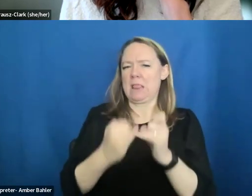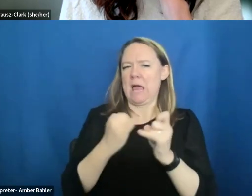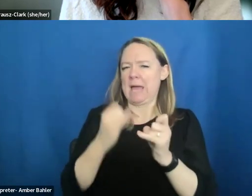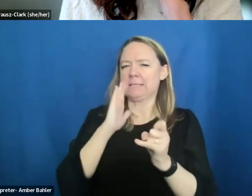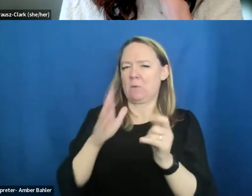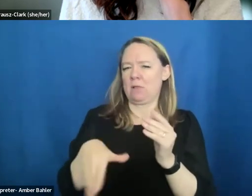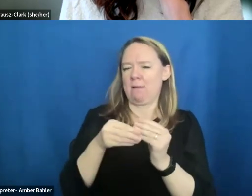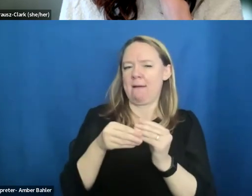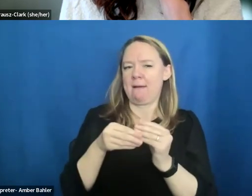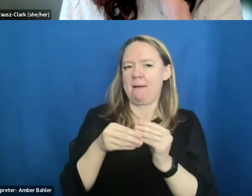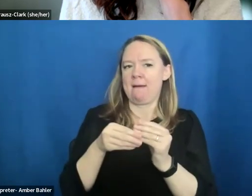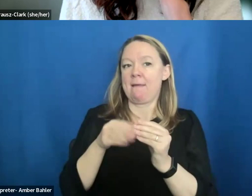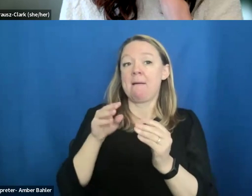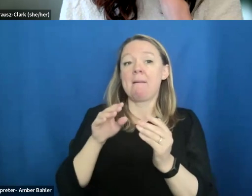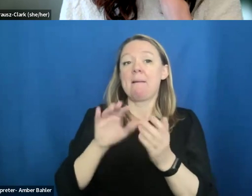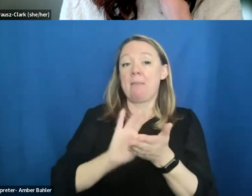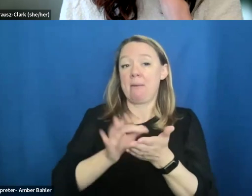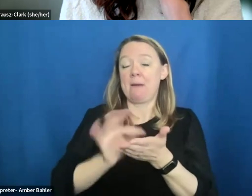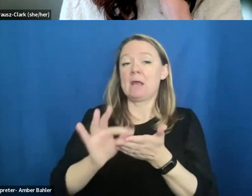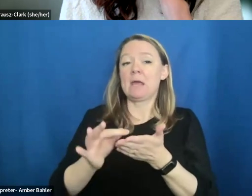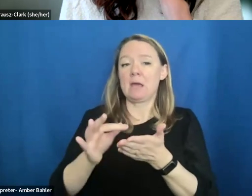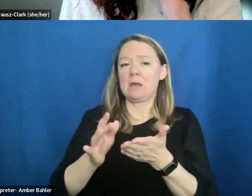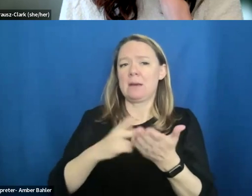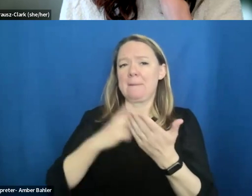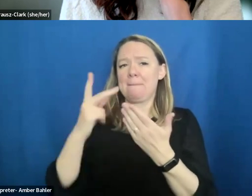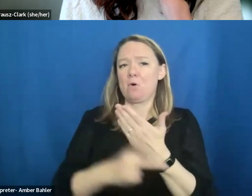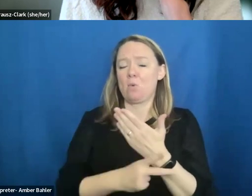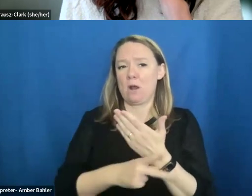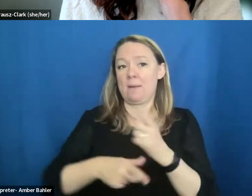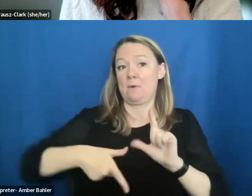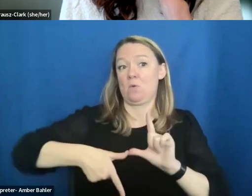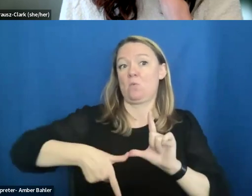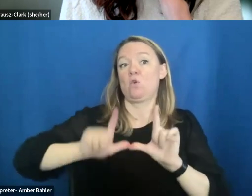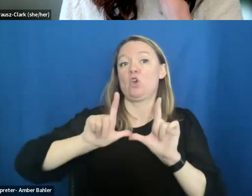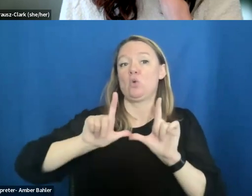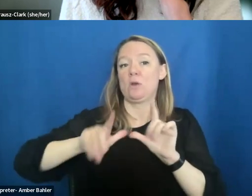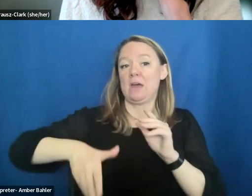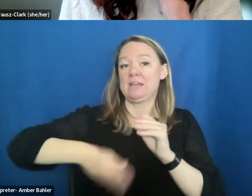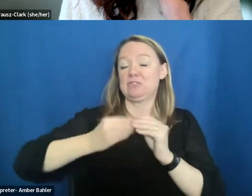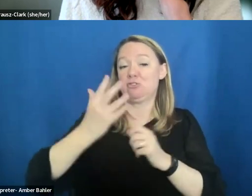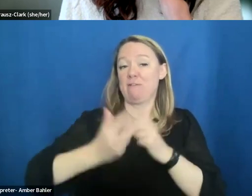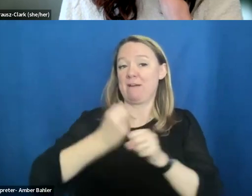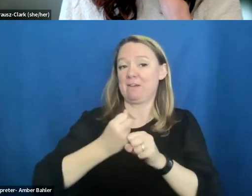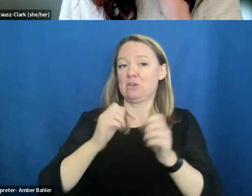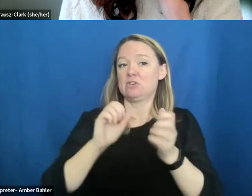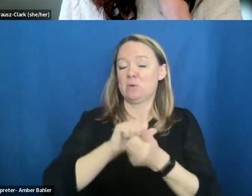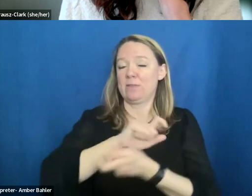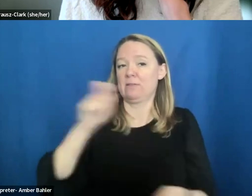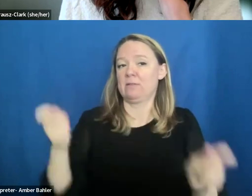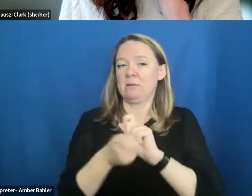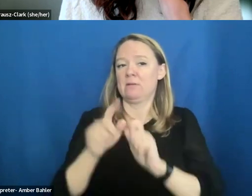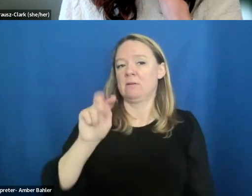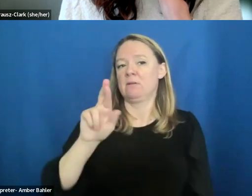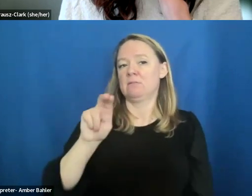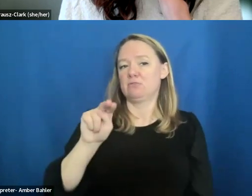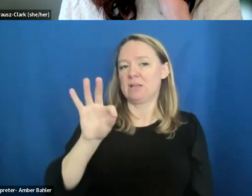The Medicaid program renewed an additional 5 years of a transformation waiver. One of the pieces of